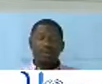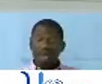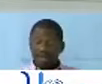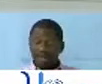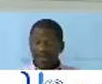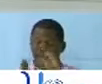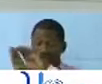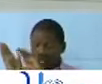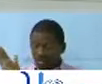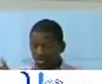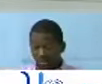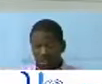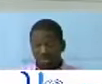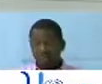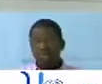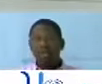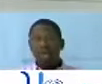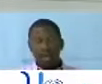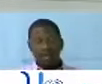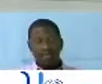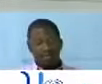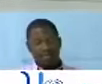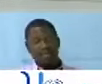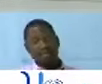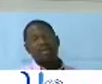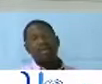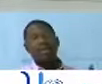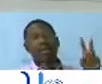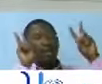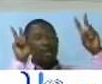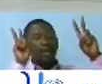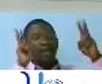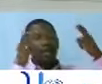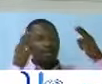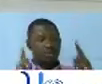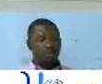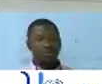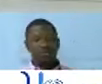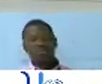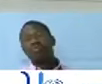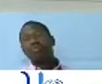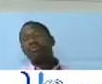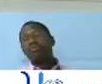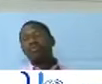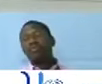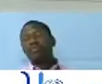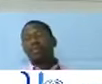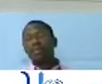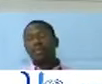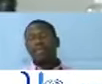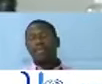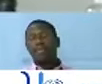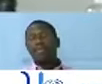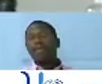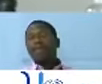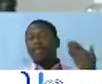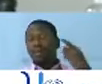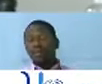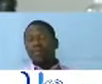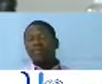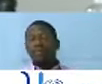Lolu uté na constitution bi di bugi loi bi and tay tamen lele moy loi Jamme. And during James era,